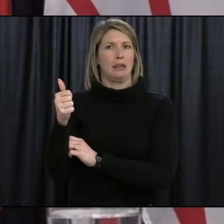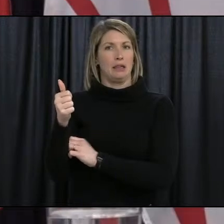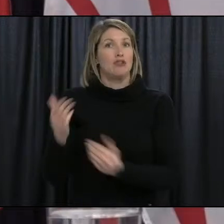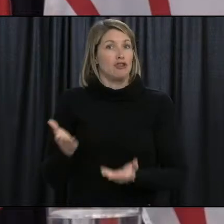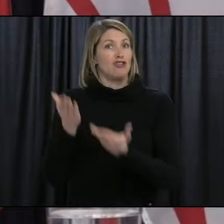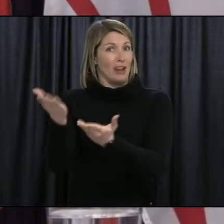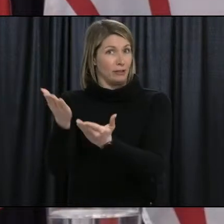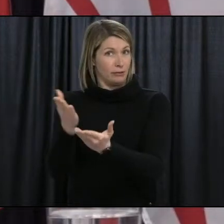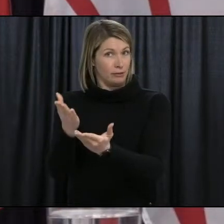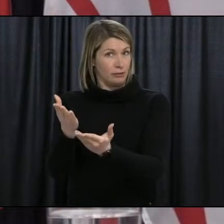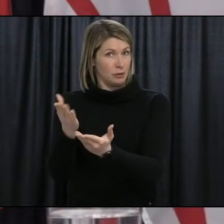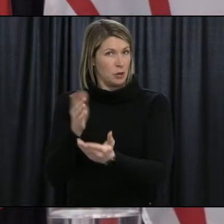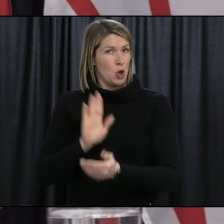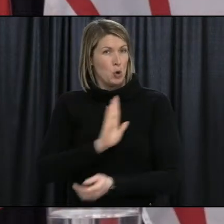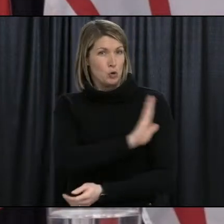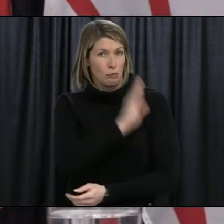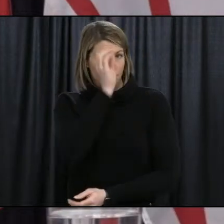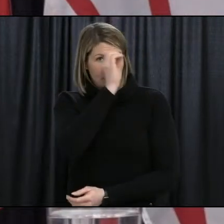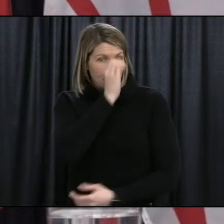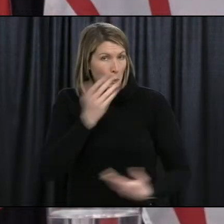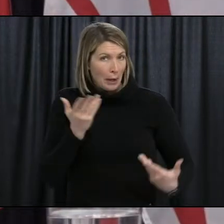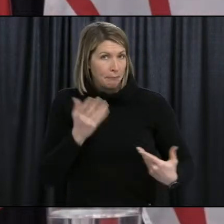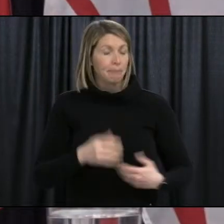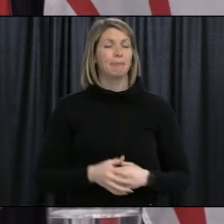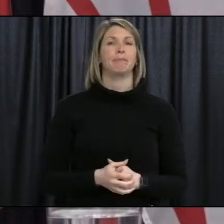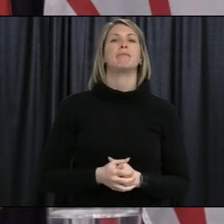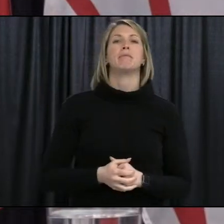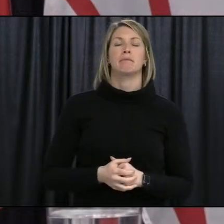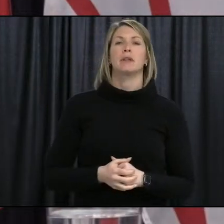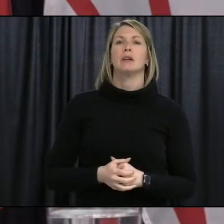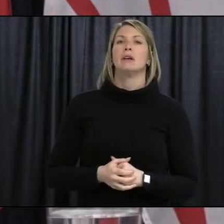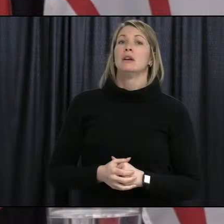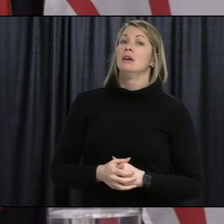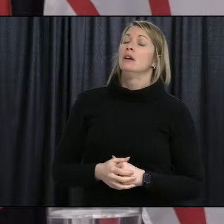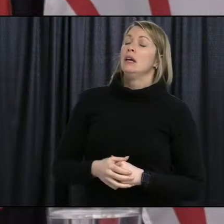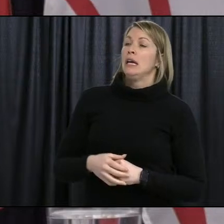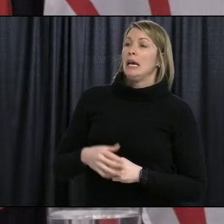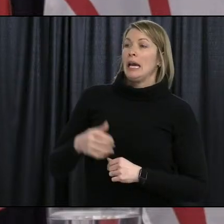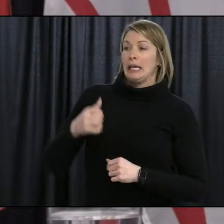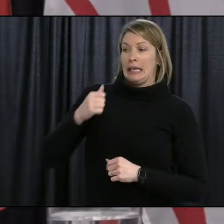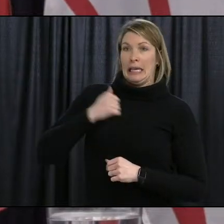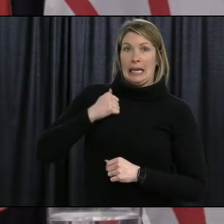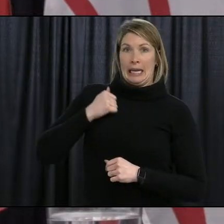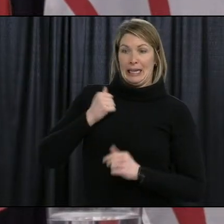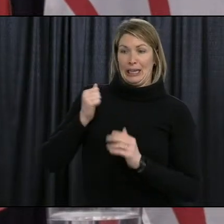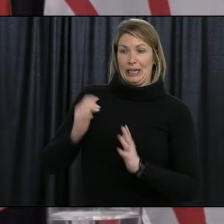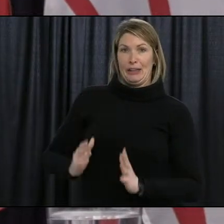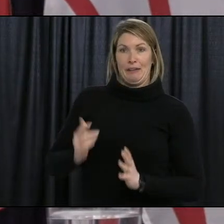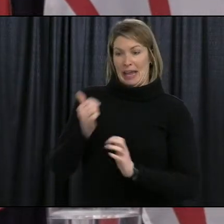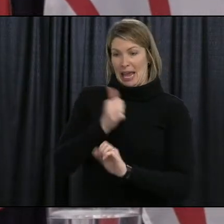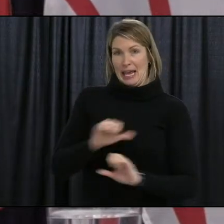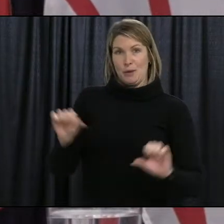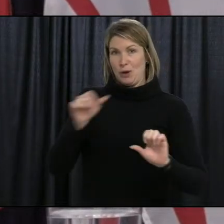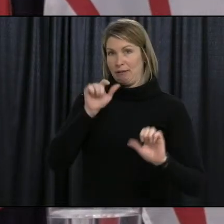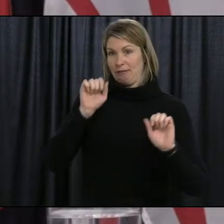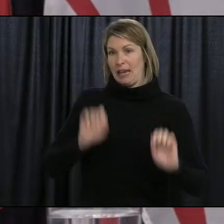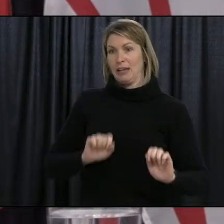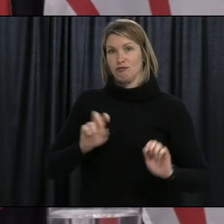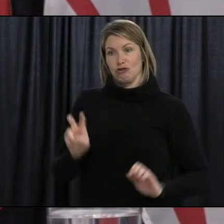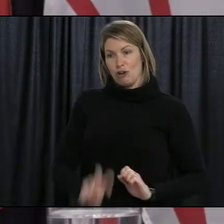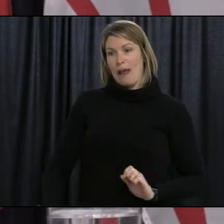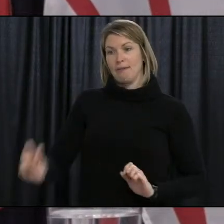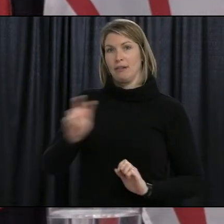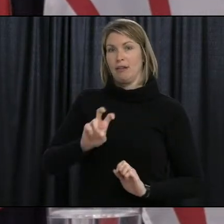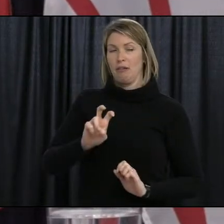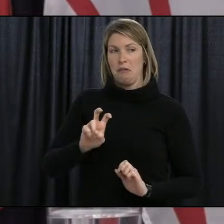when we say, I think they say Canadians in general, but we will hopefully welcome Atlantic Canadians. But we don't see it as